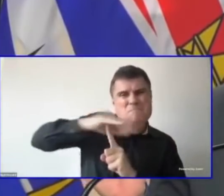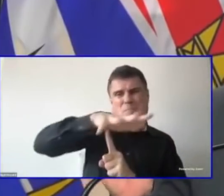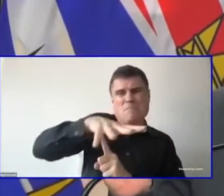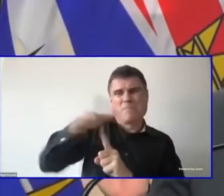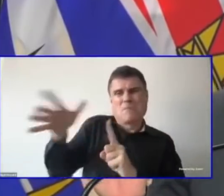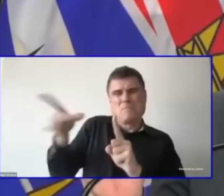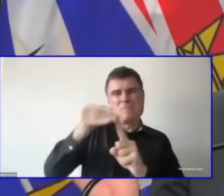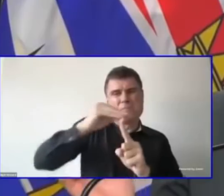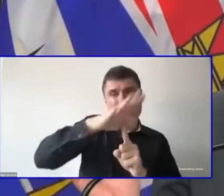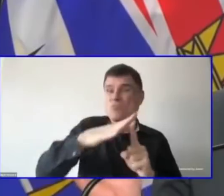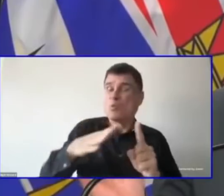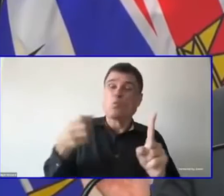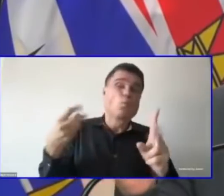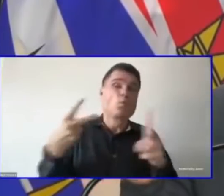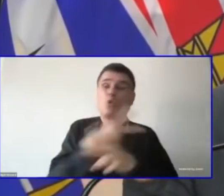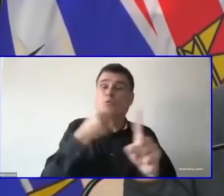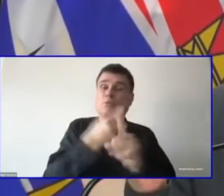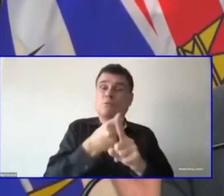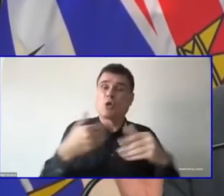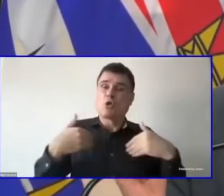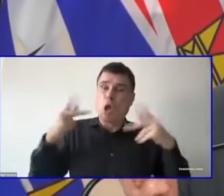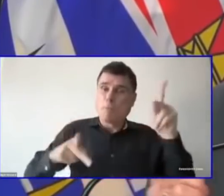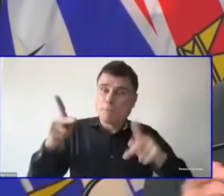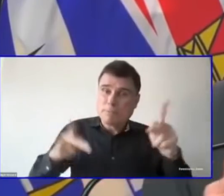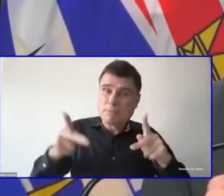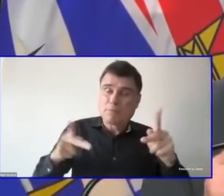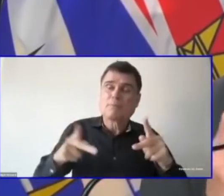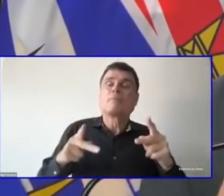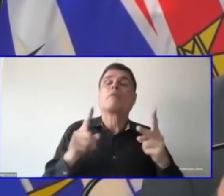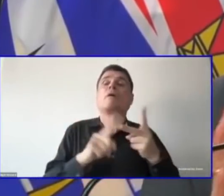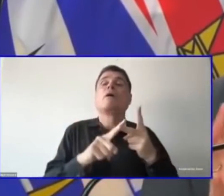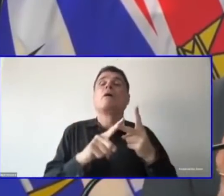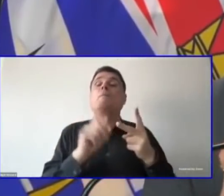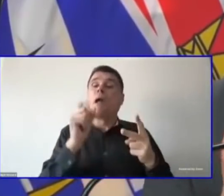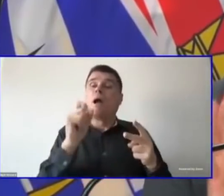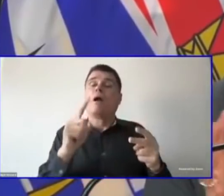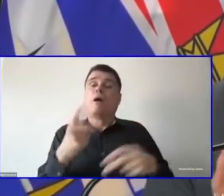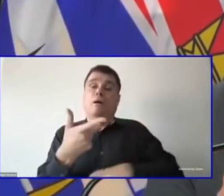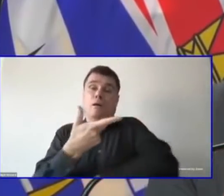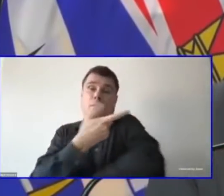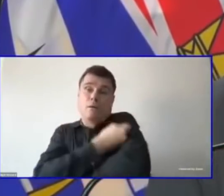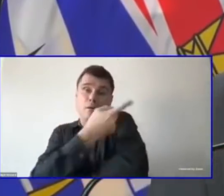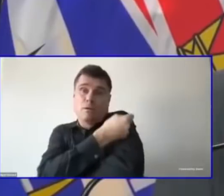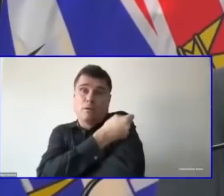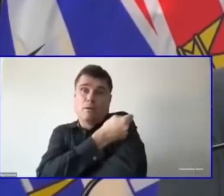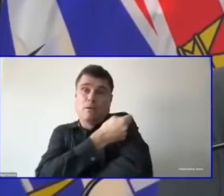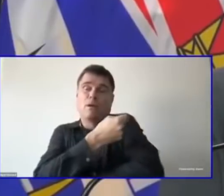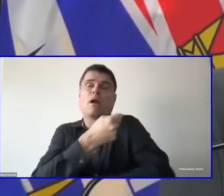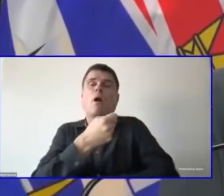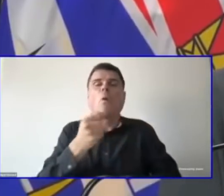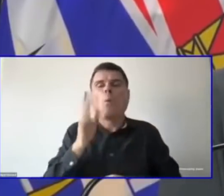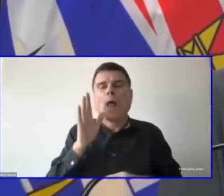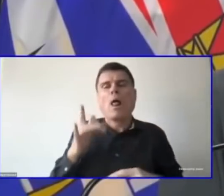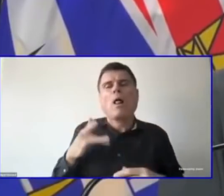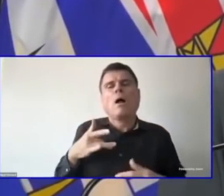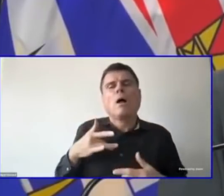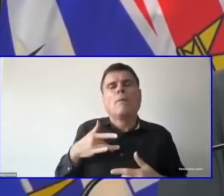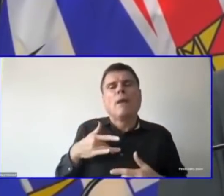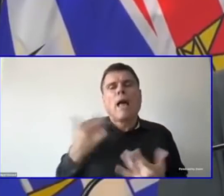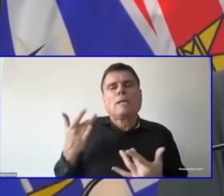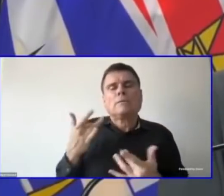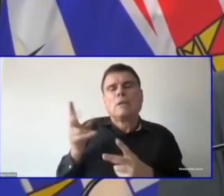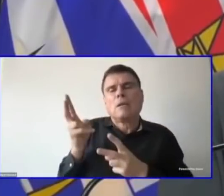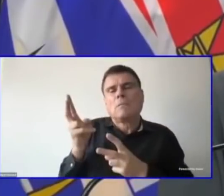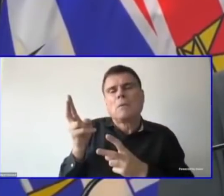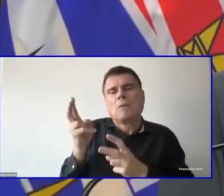younger people who are vaccinated, and that's great. But we do need to change our thinking. It's not, the things that we were